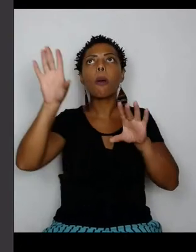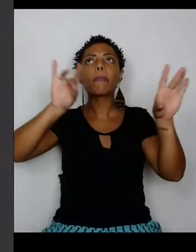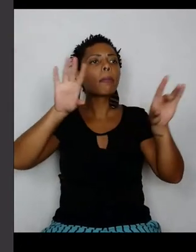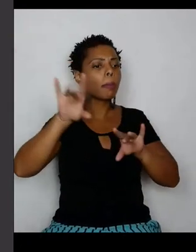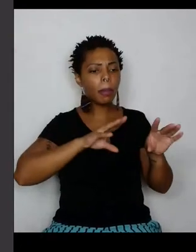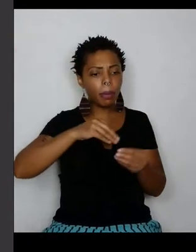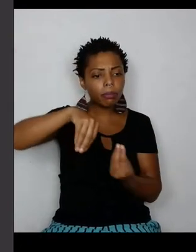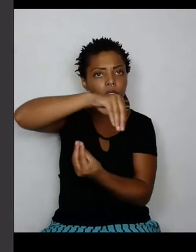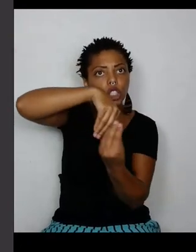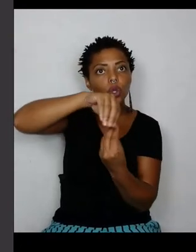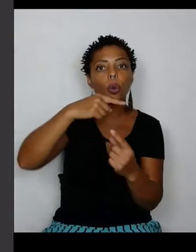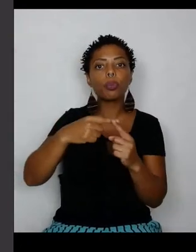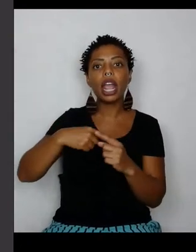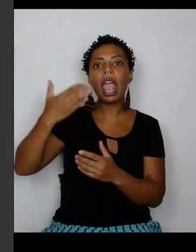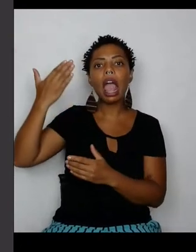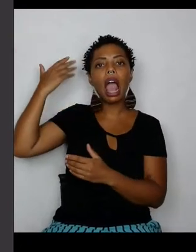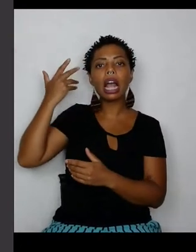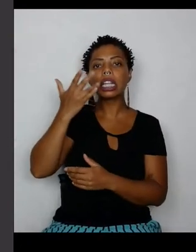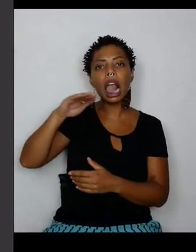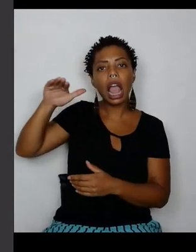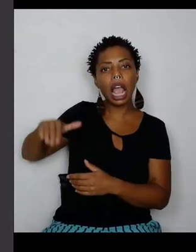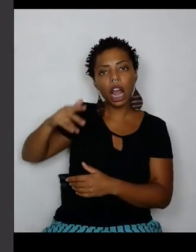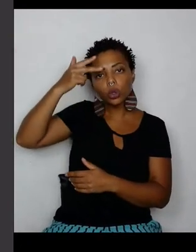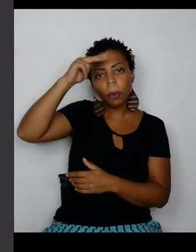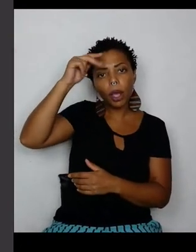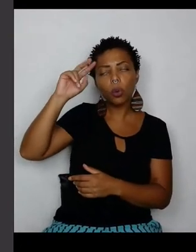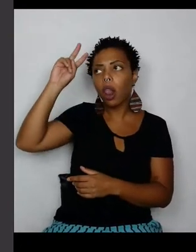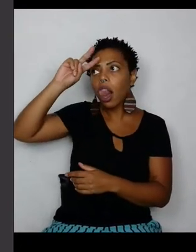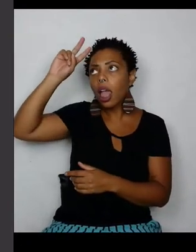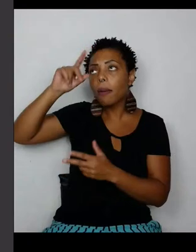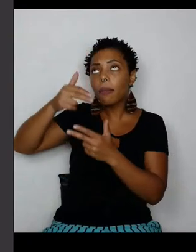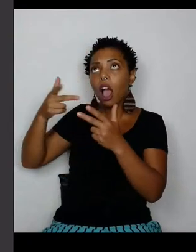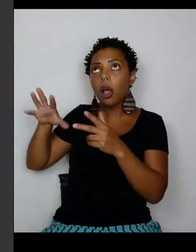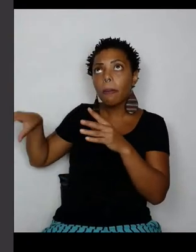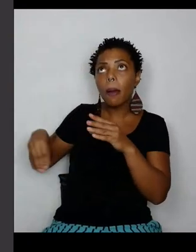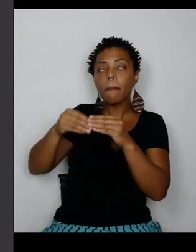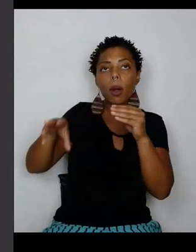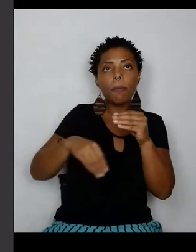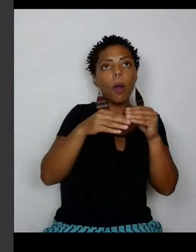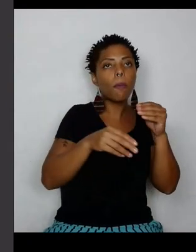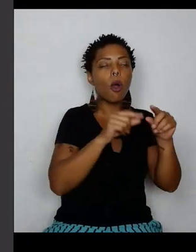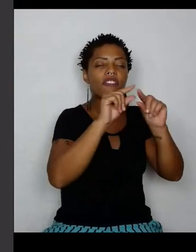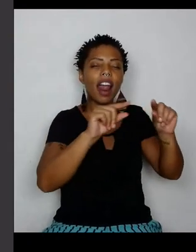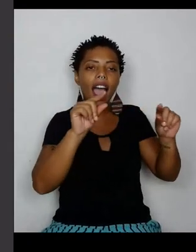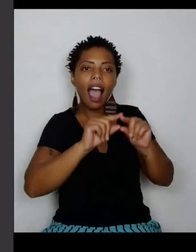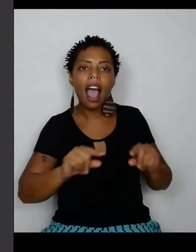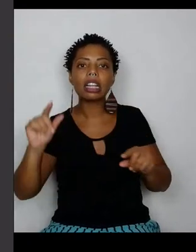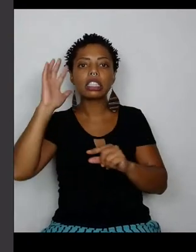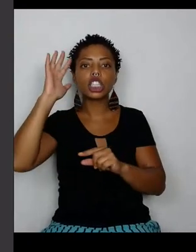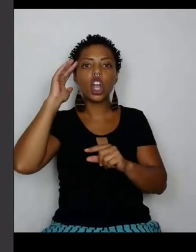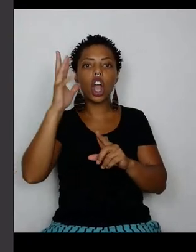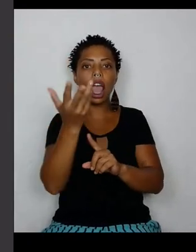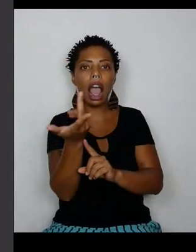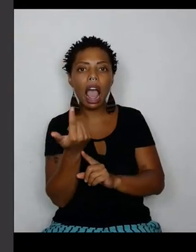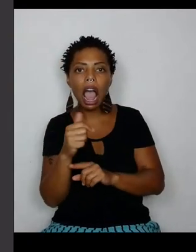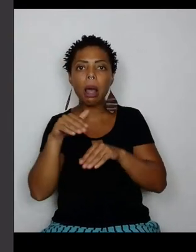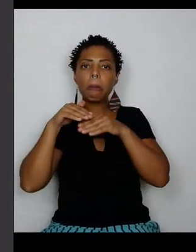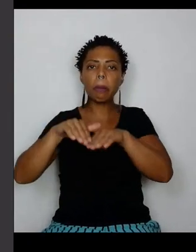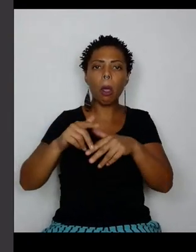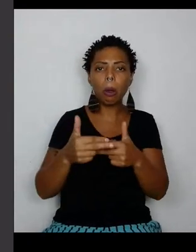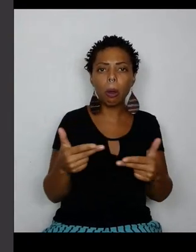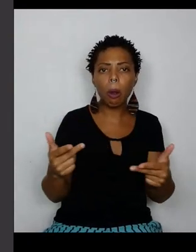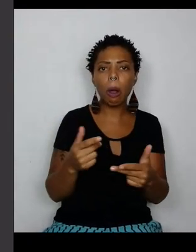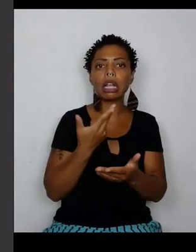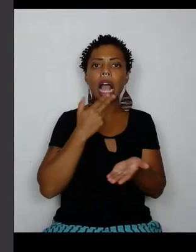with proverbs art theory crude anecdotes reproduced letters and articles by himself and others and tirades against